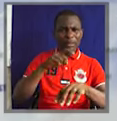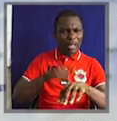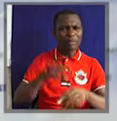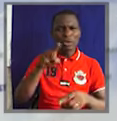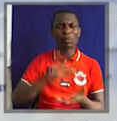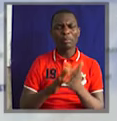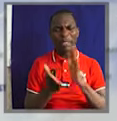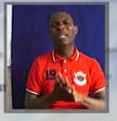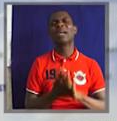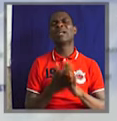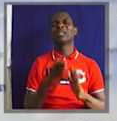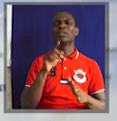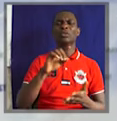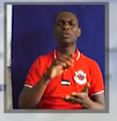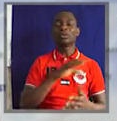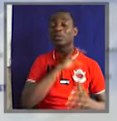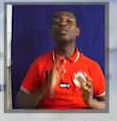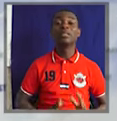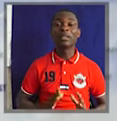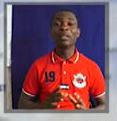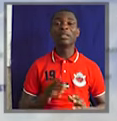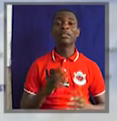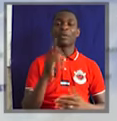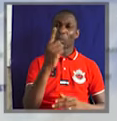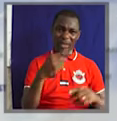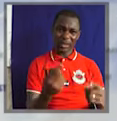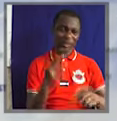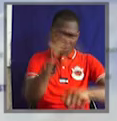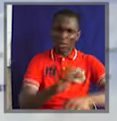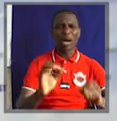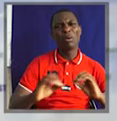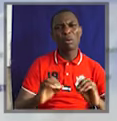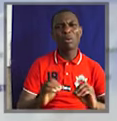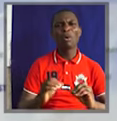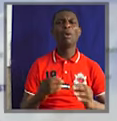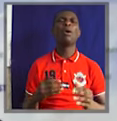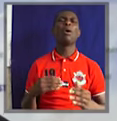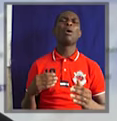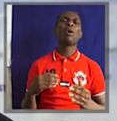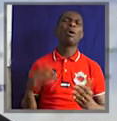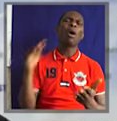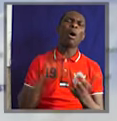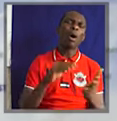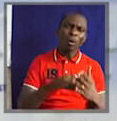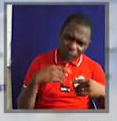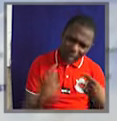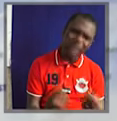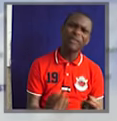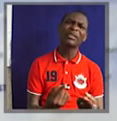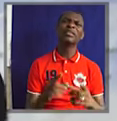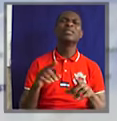abayo Christo ni no wo hwe mu a, ye o particular bone bi o hono mu a, untumi ni so. Wo kwa na do ho